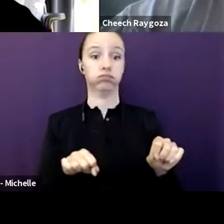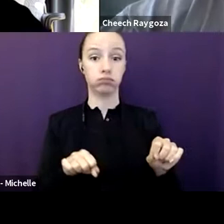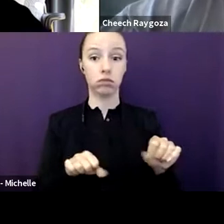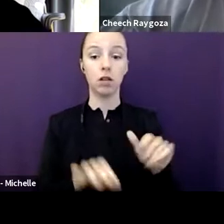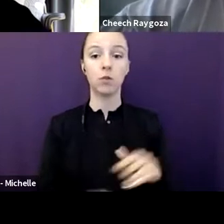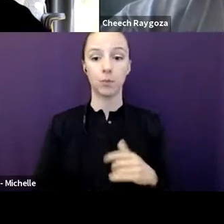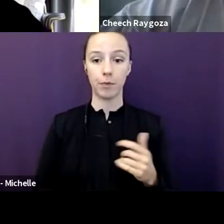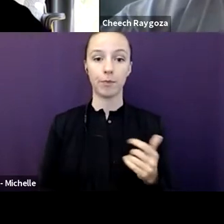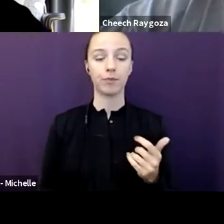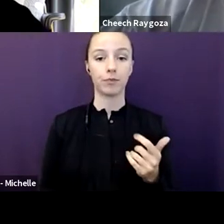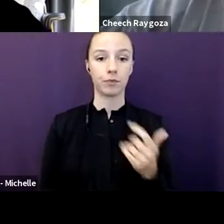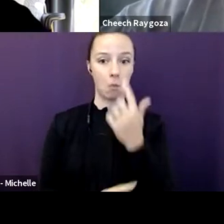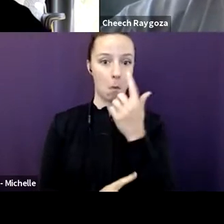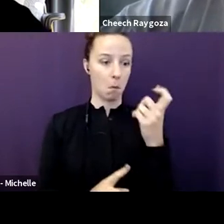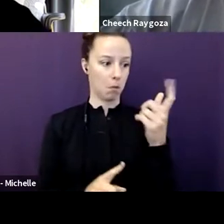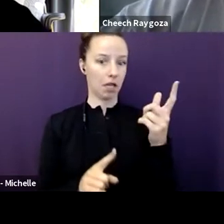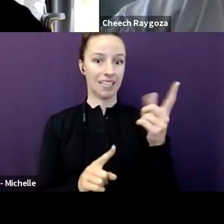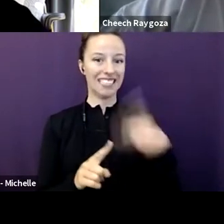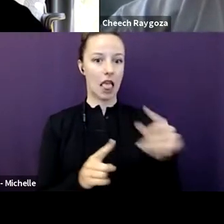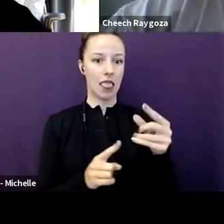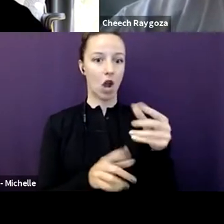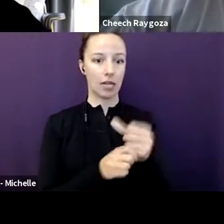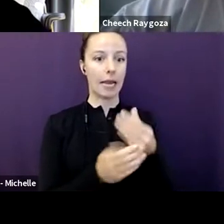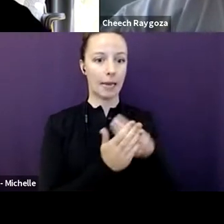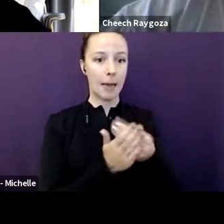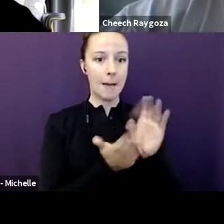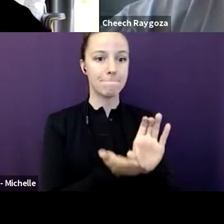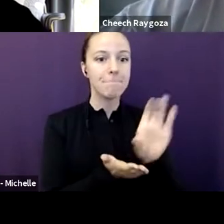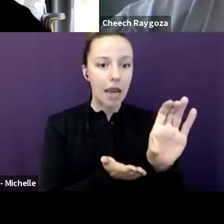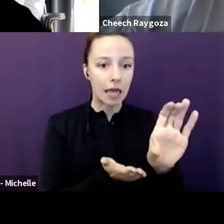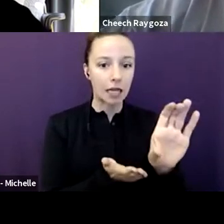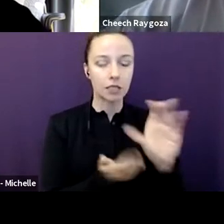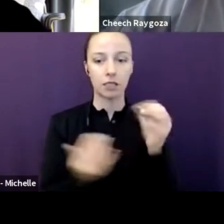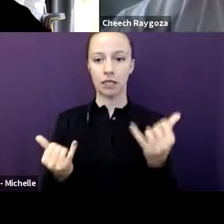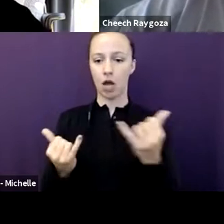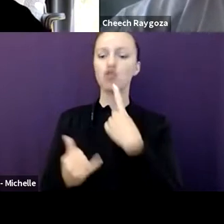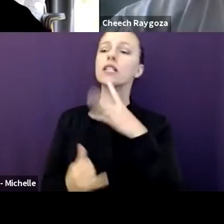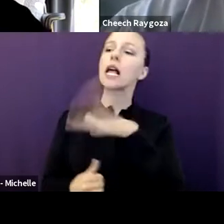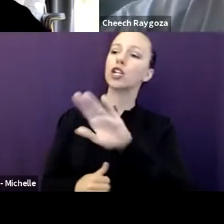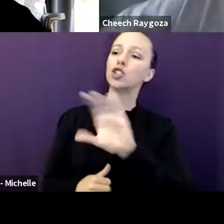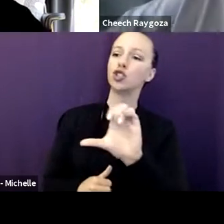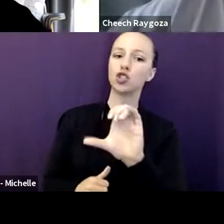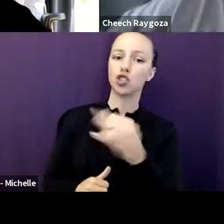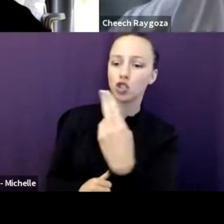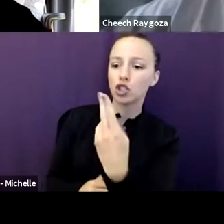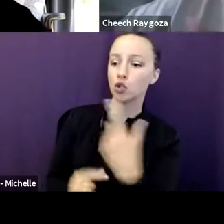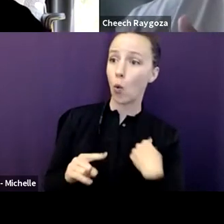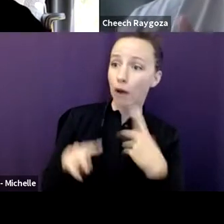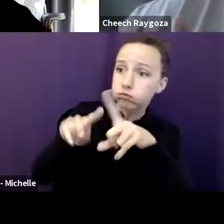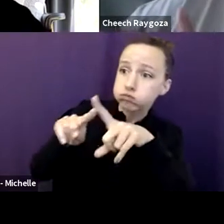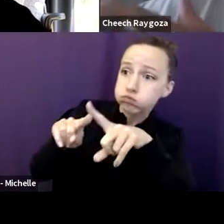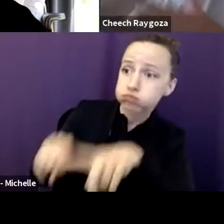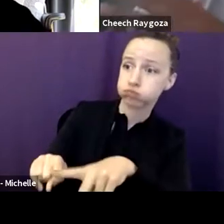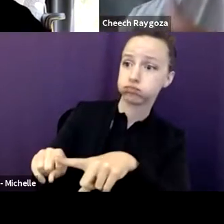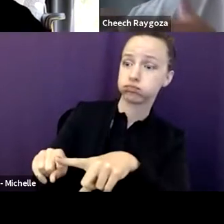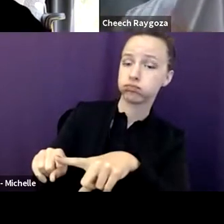and because they are getting a lot of money, and now they're saying, "Hey, Chief, we're going to depend on you